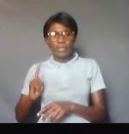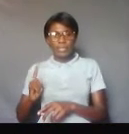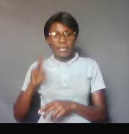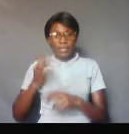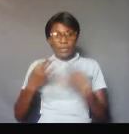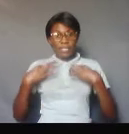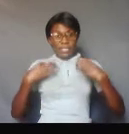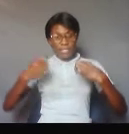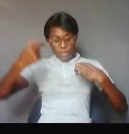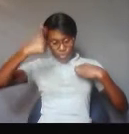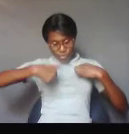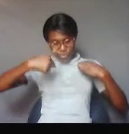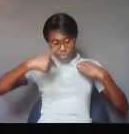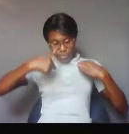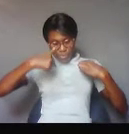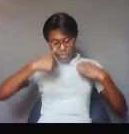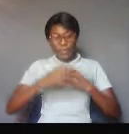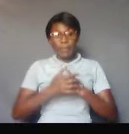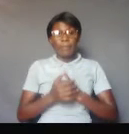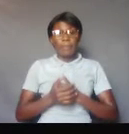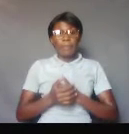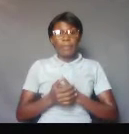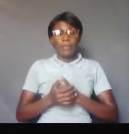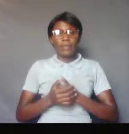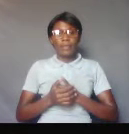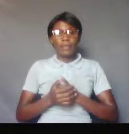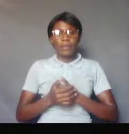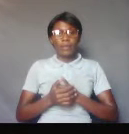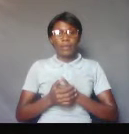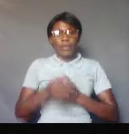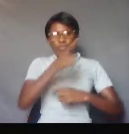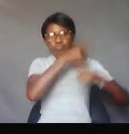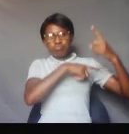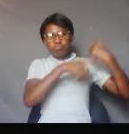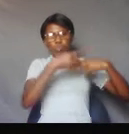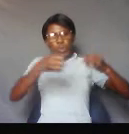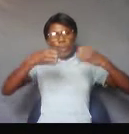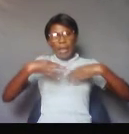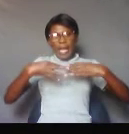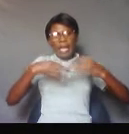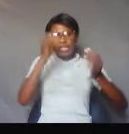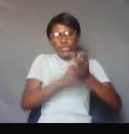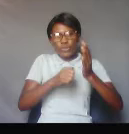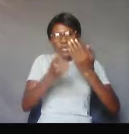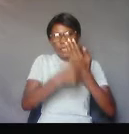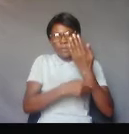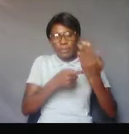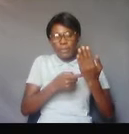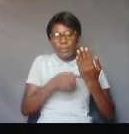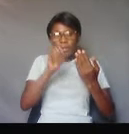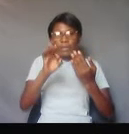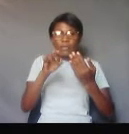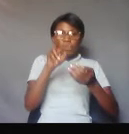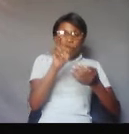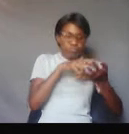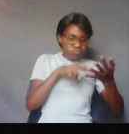today, was reclaiming the stolen Bible, one contextual Bible reading